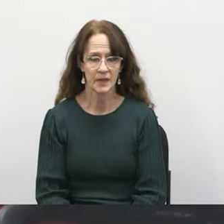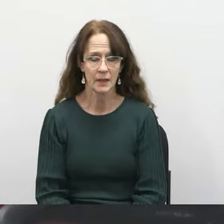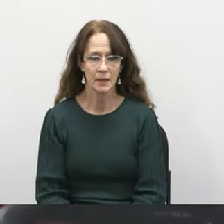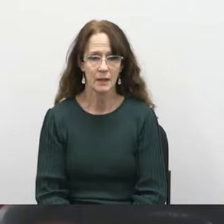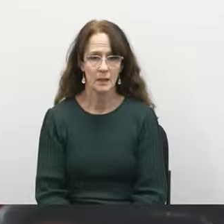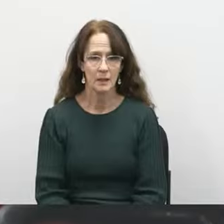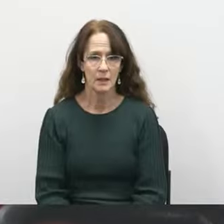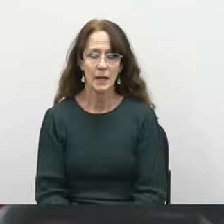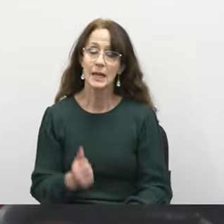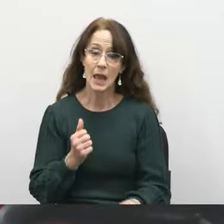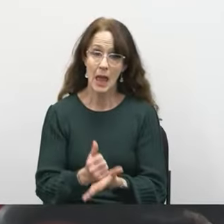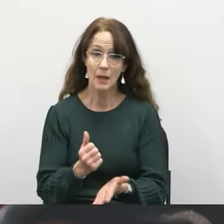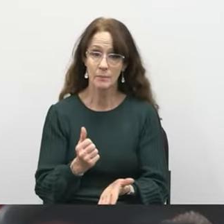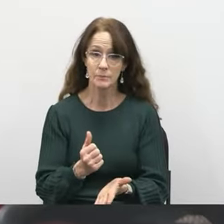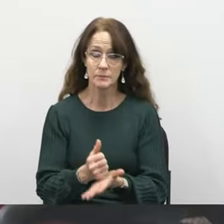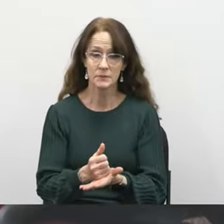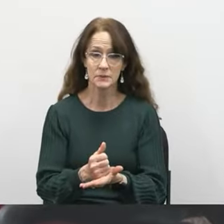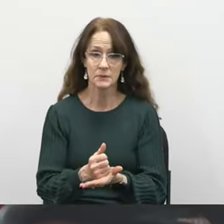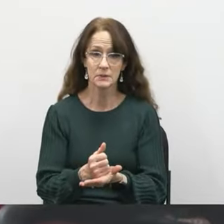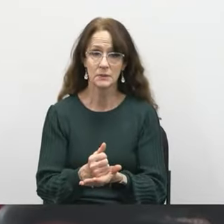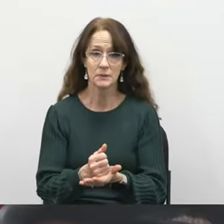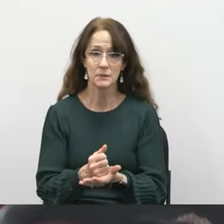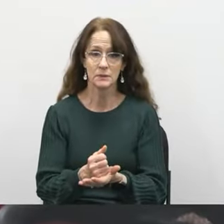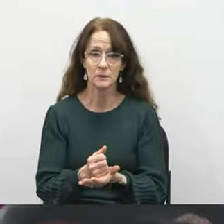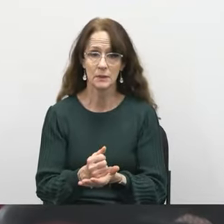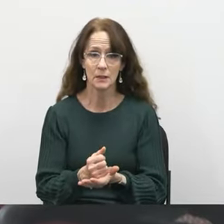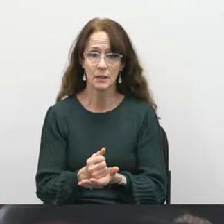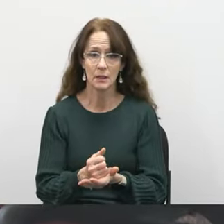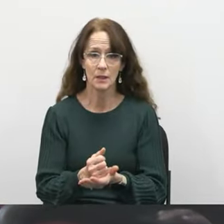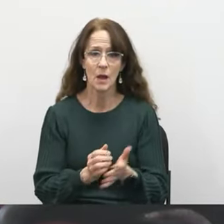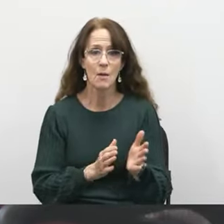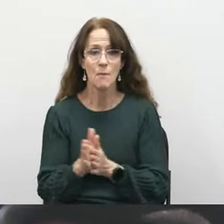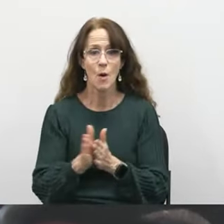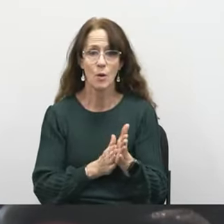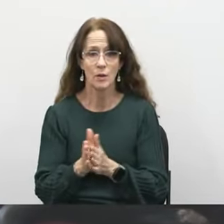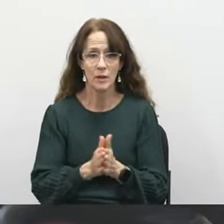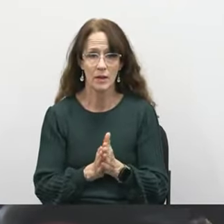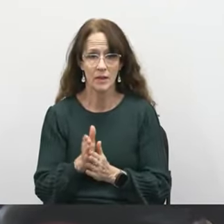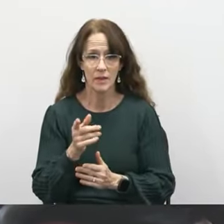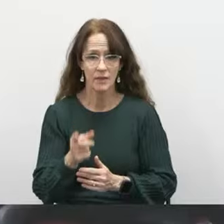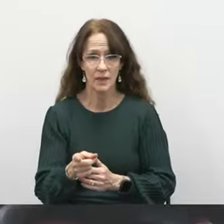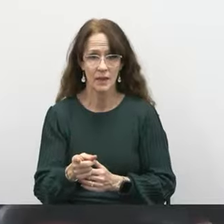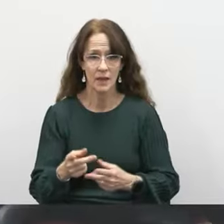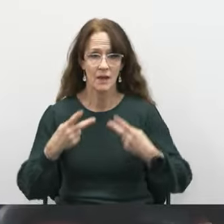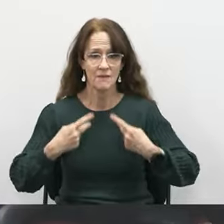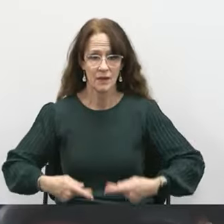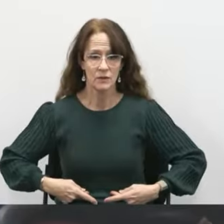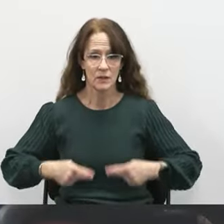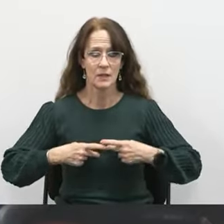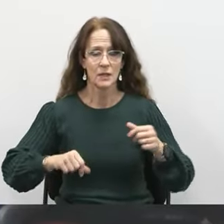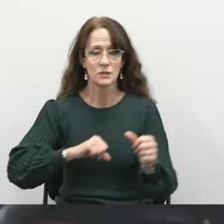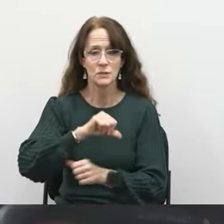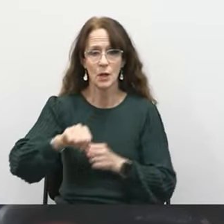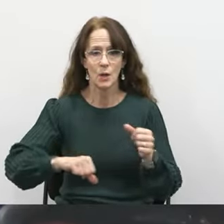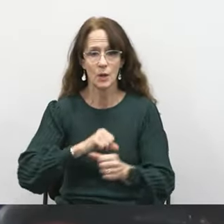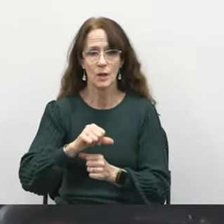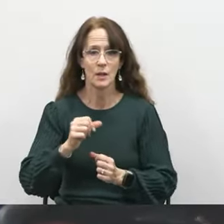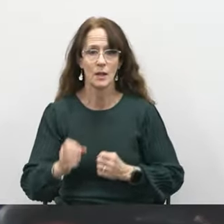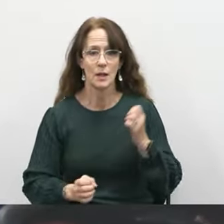And it helps them, it helps motivate them physically, socially,